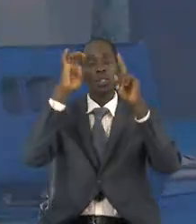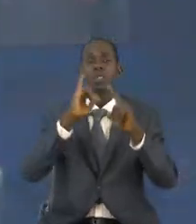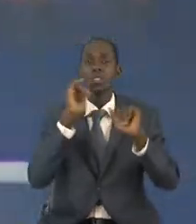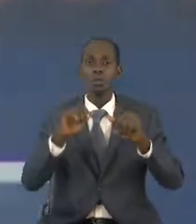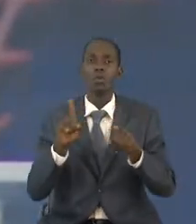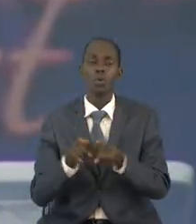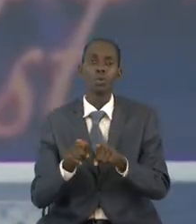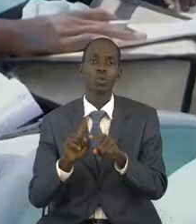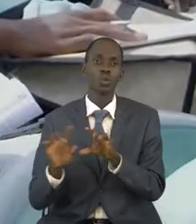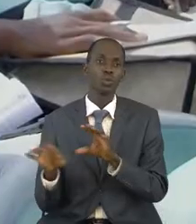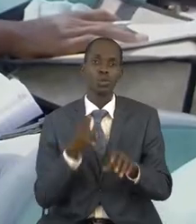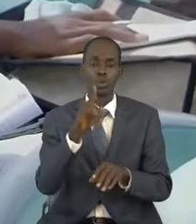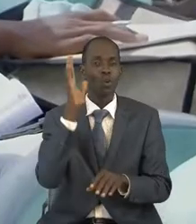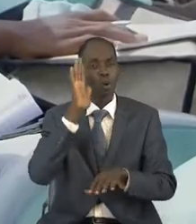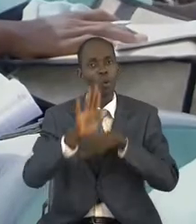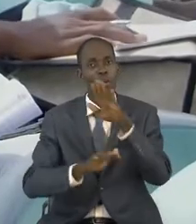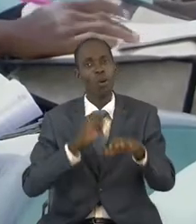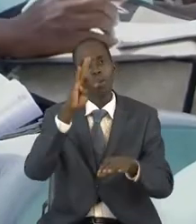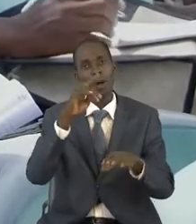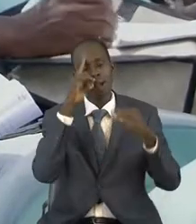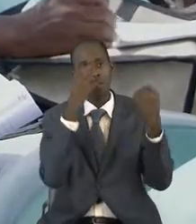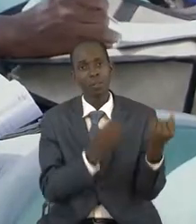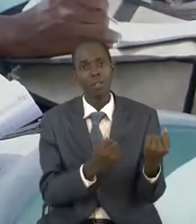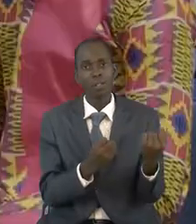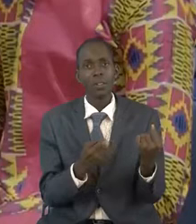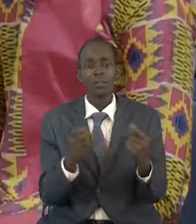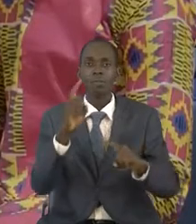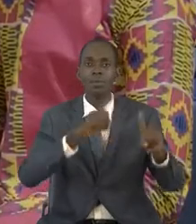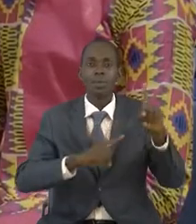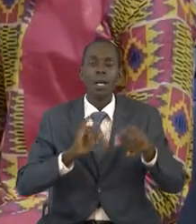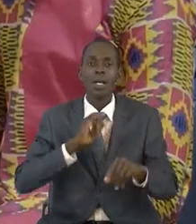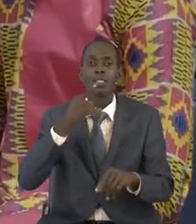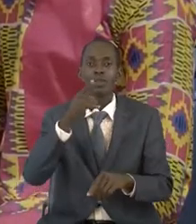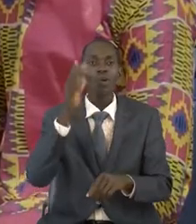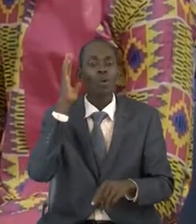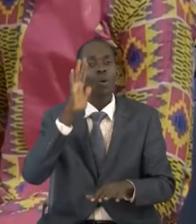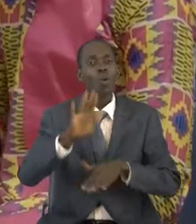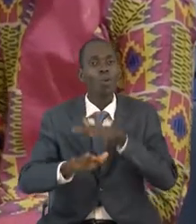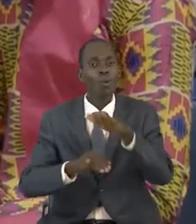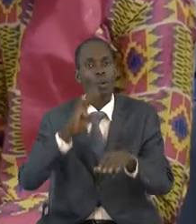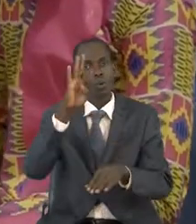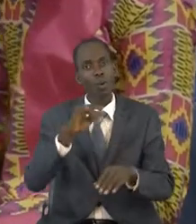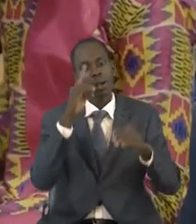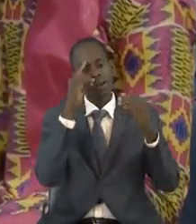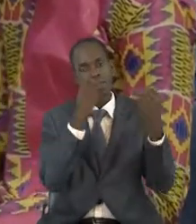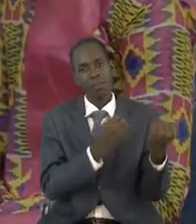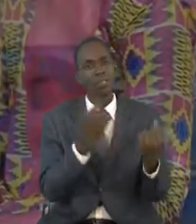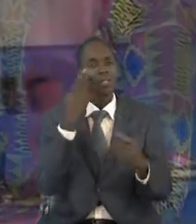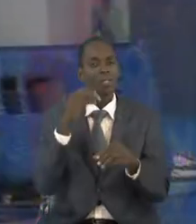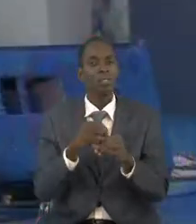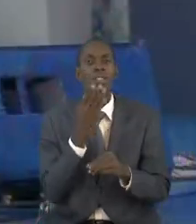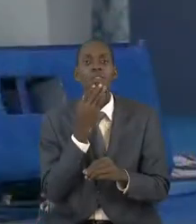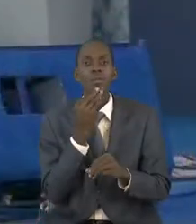will walk by faith. I said you will walk by faith. Look at Hebrews chapter 11, verse